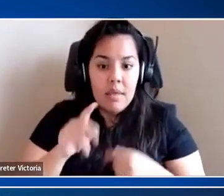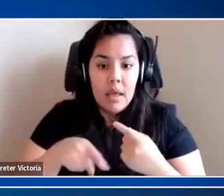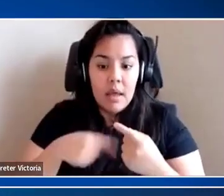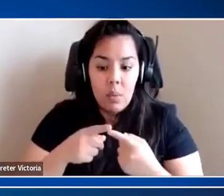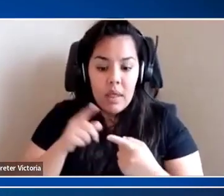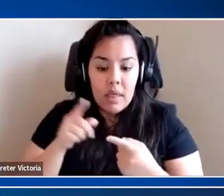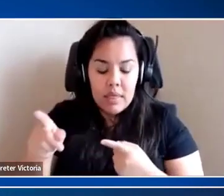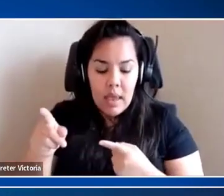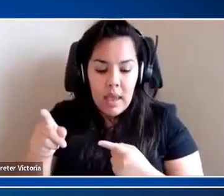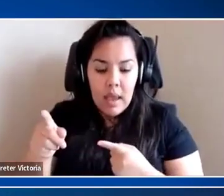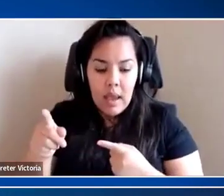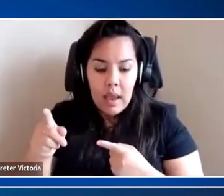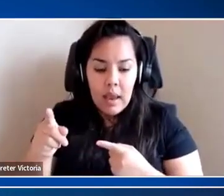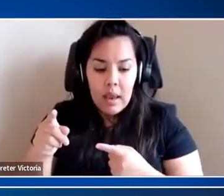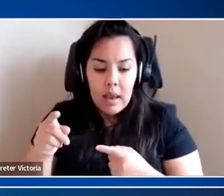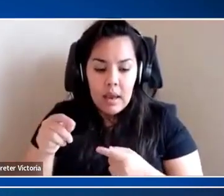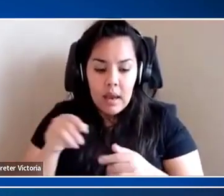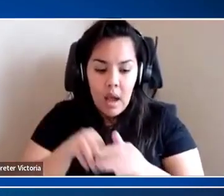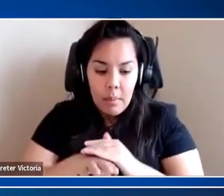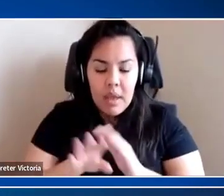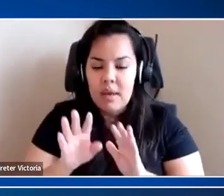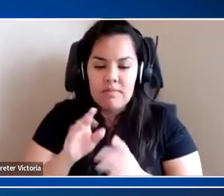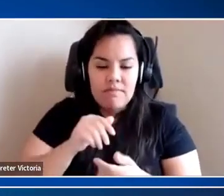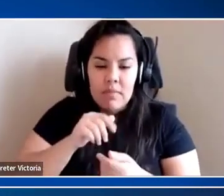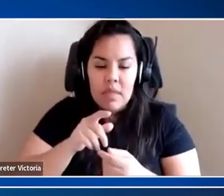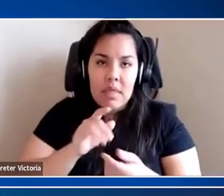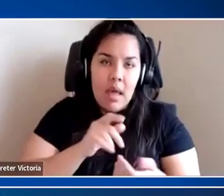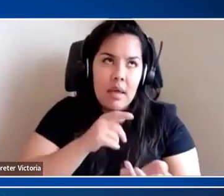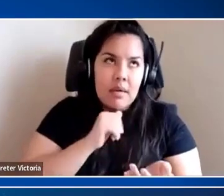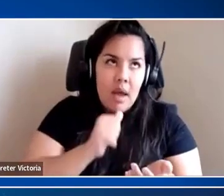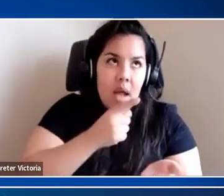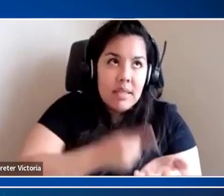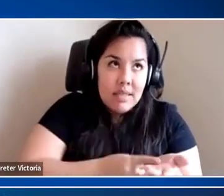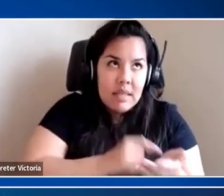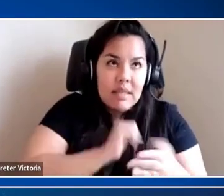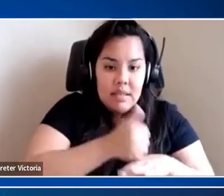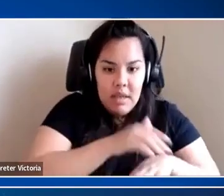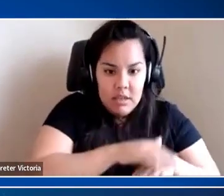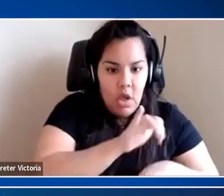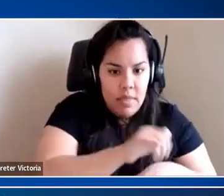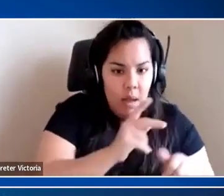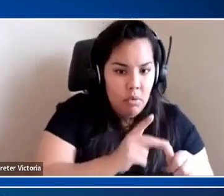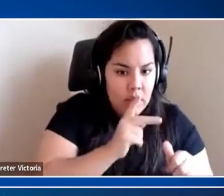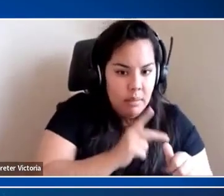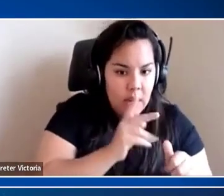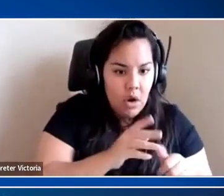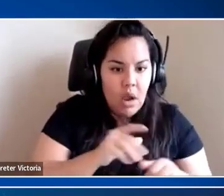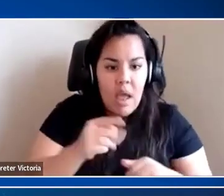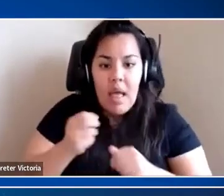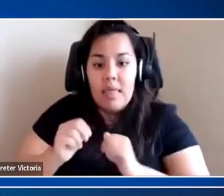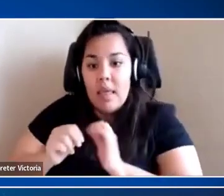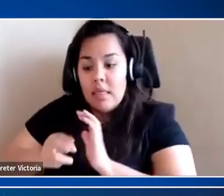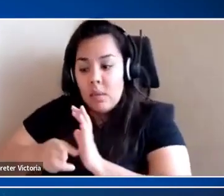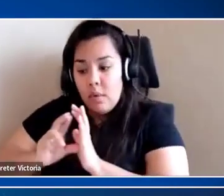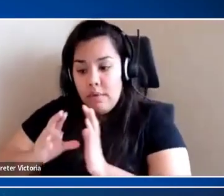discussed preliminary list is based on that. And then at the end, the review committee still has final say on whether